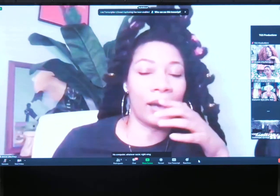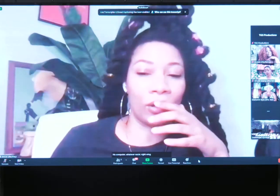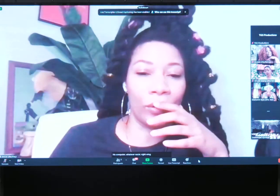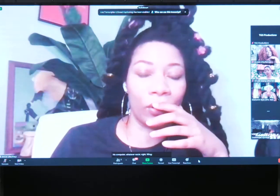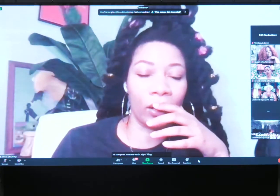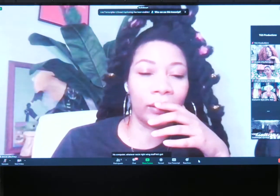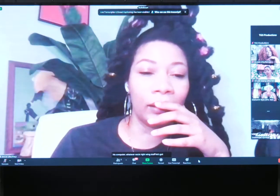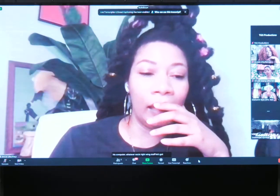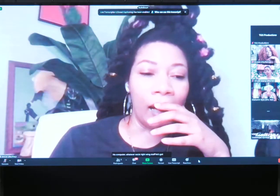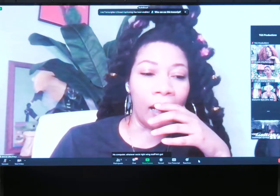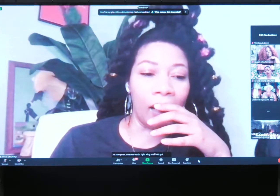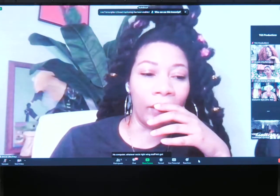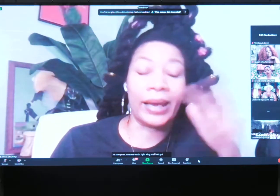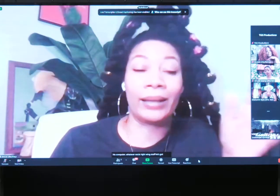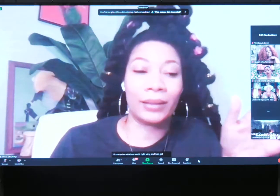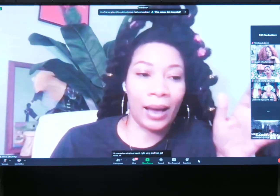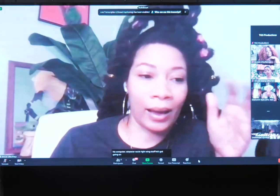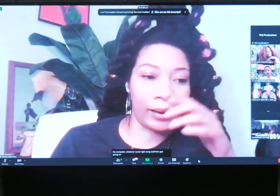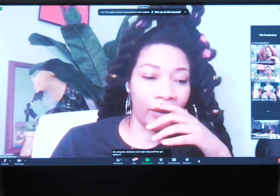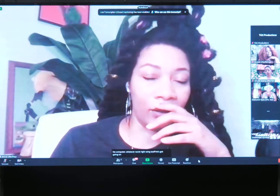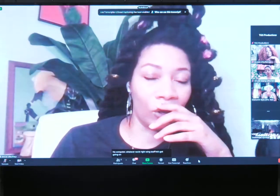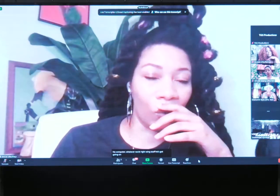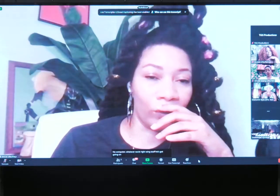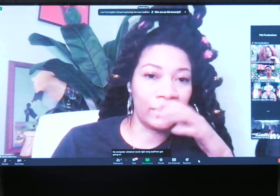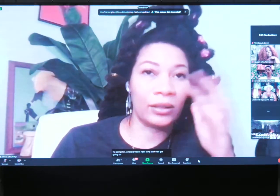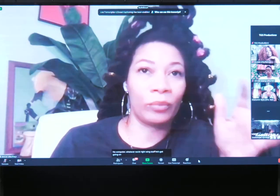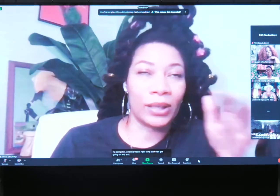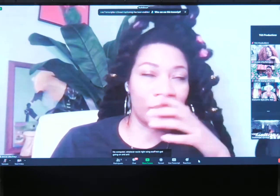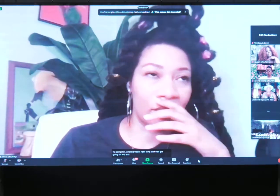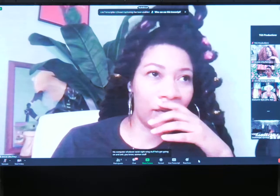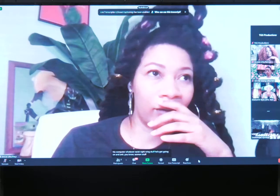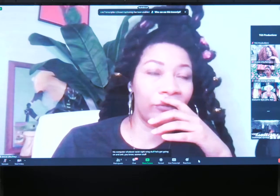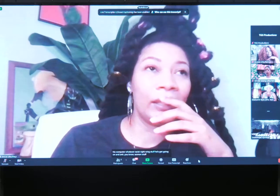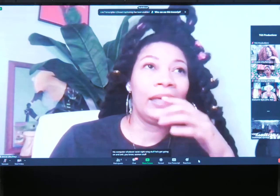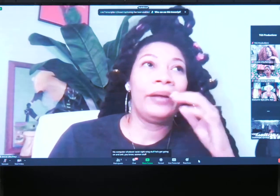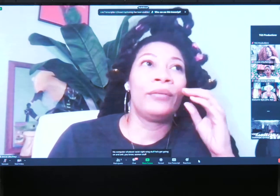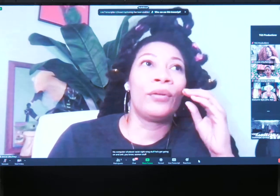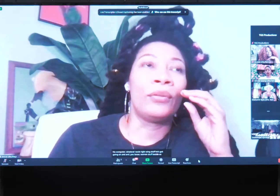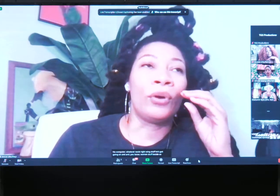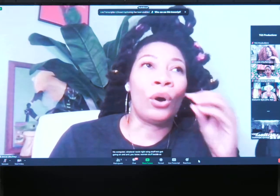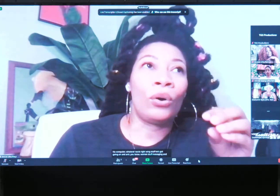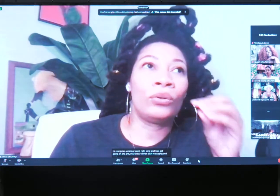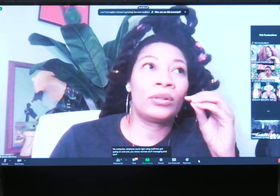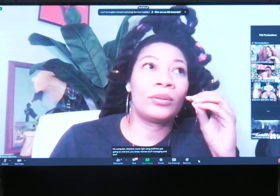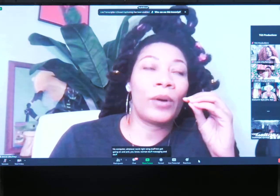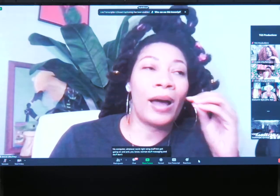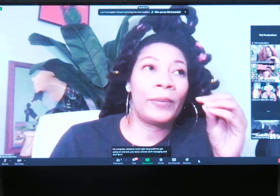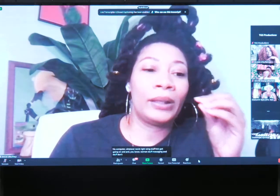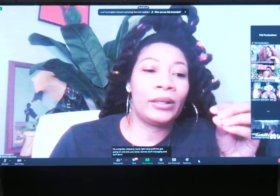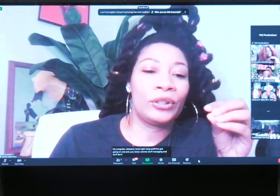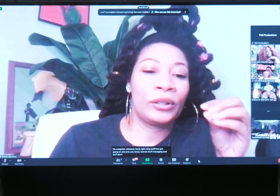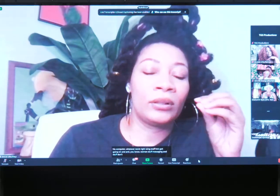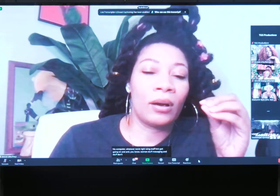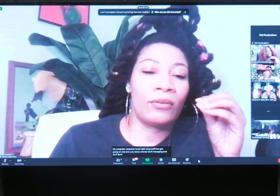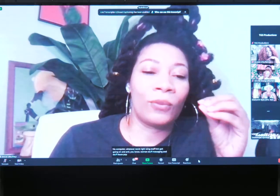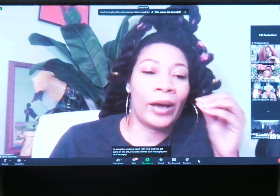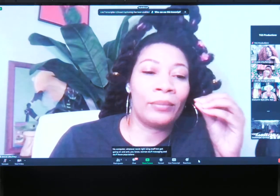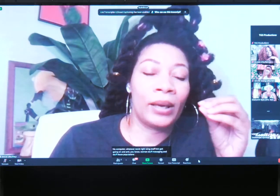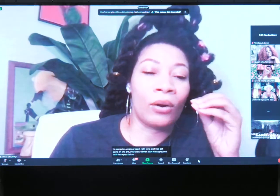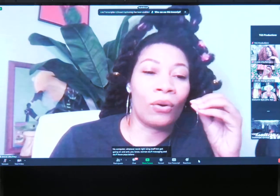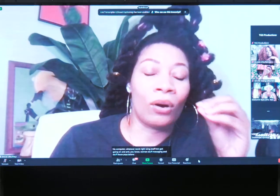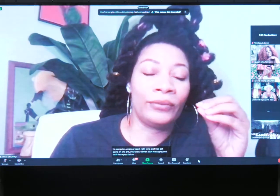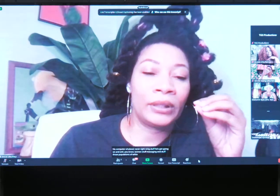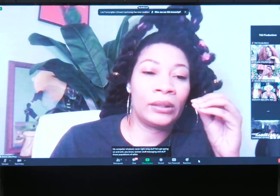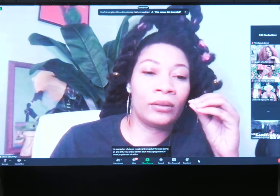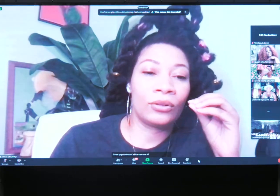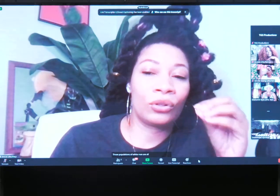he's got going on, and anti-woman stuff, misogynist stuff, those populations of white